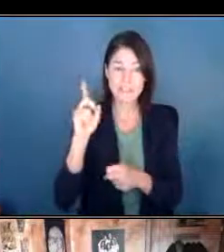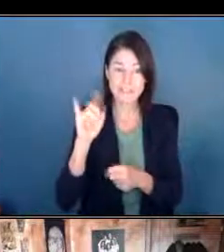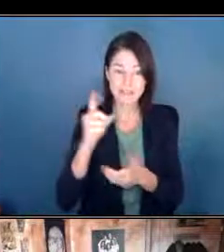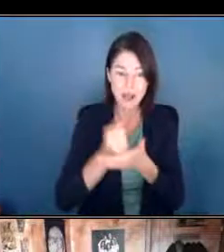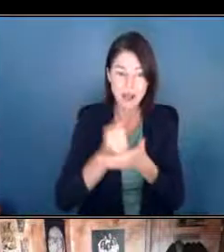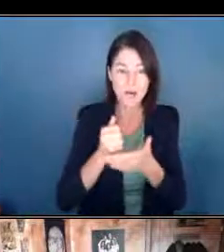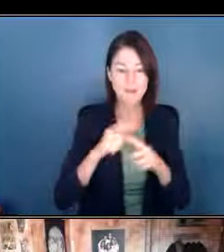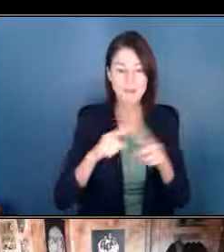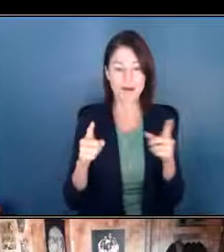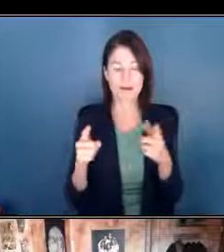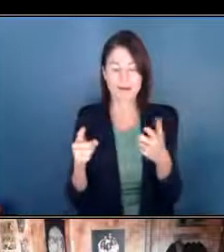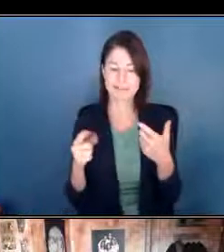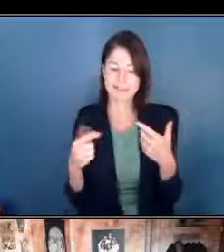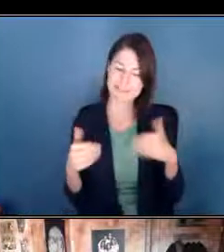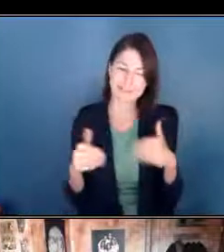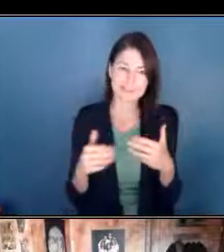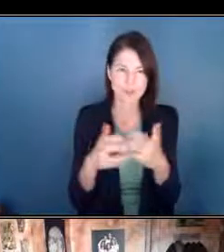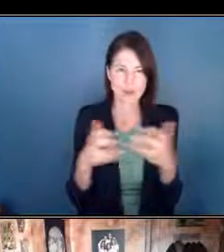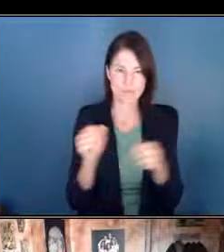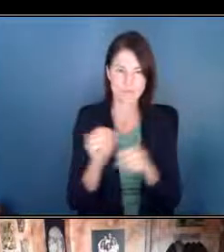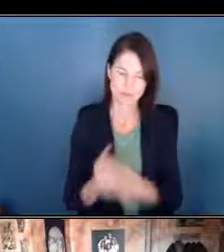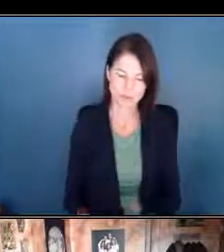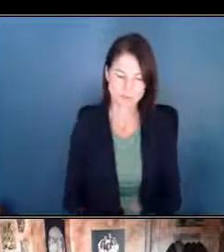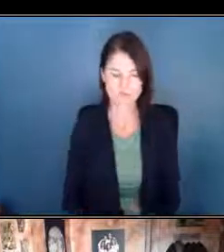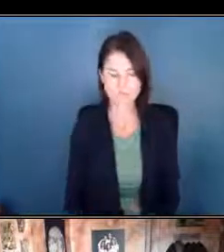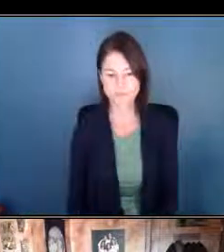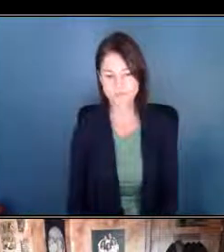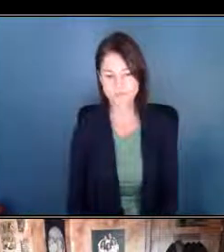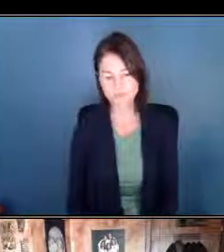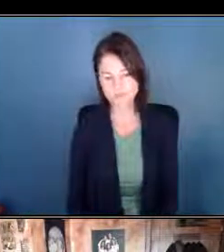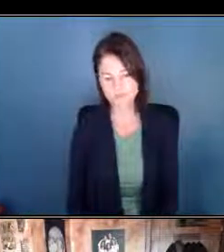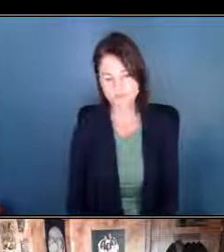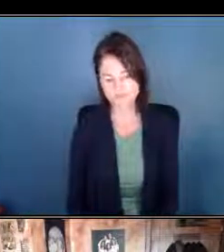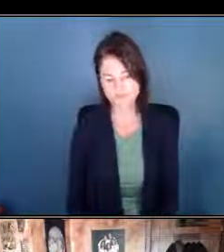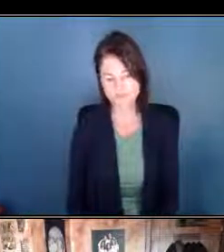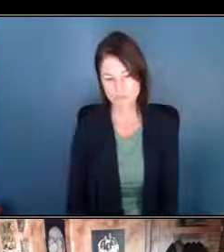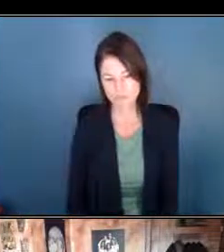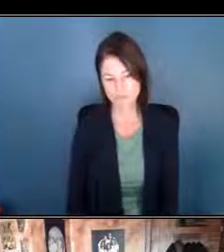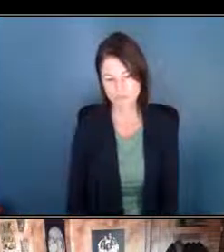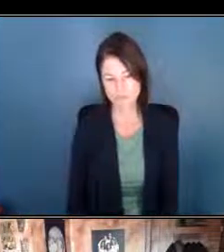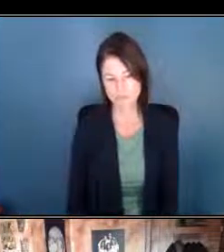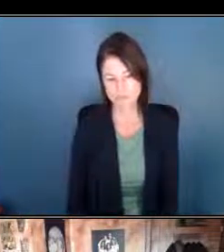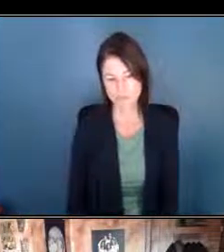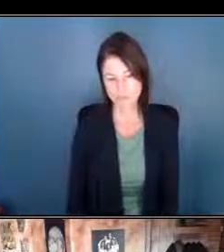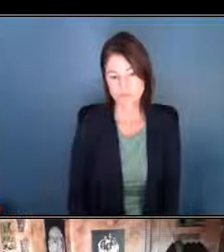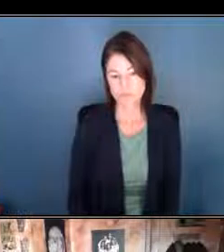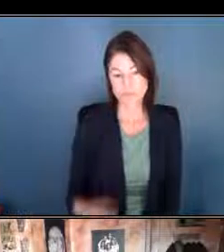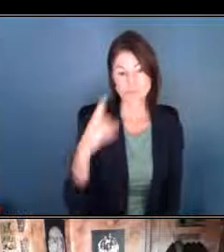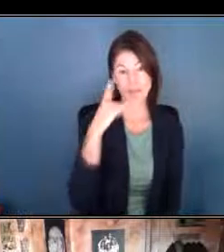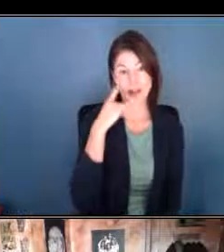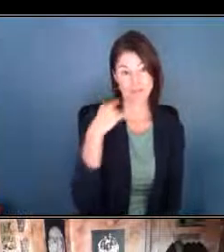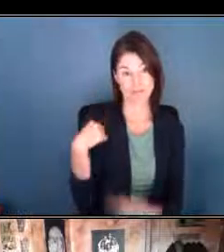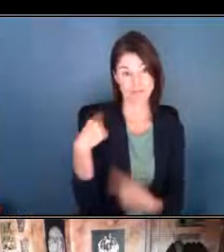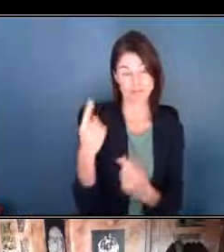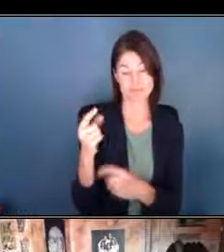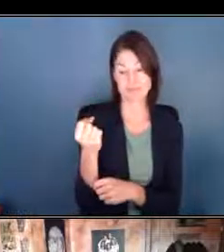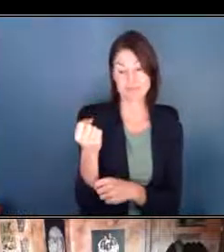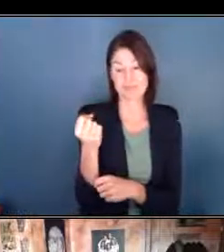is that if you look at it, we've been averaging in the state of California a little bit over $4 million a year of lost